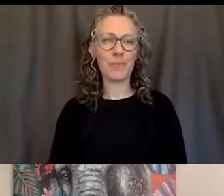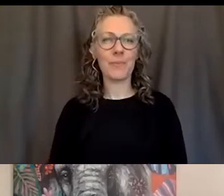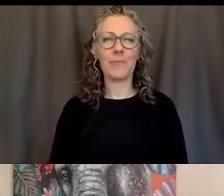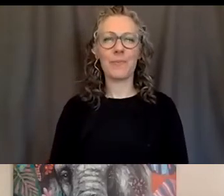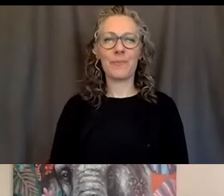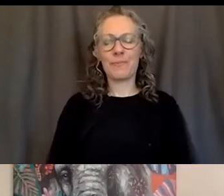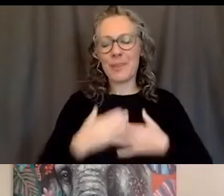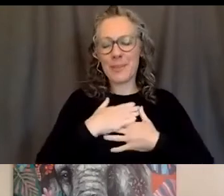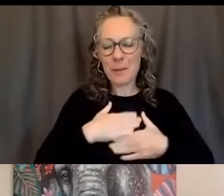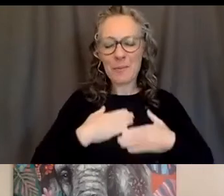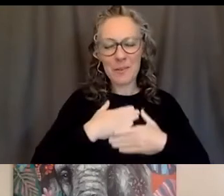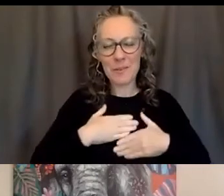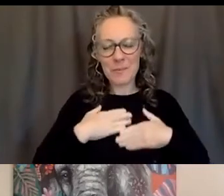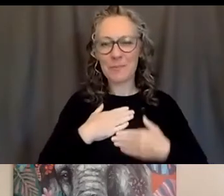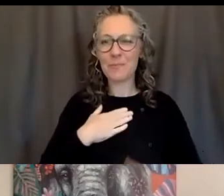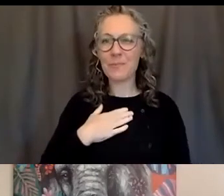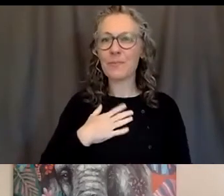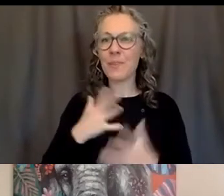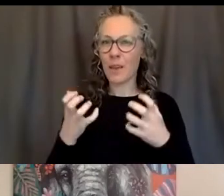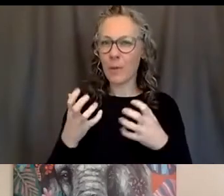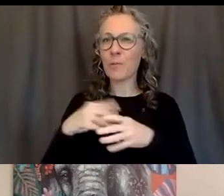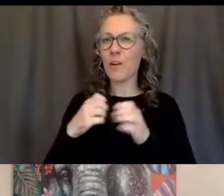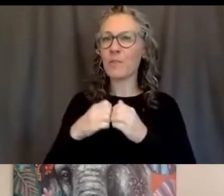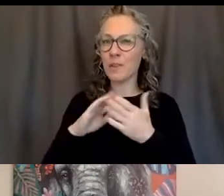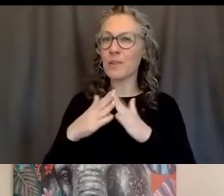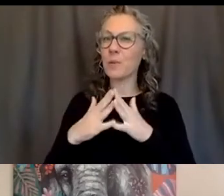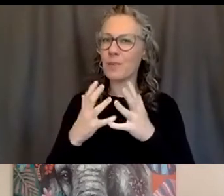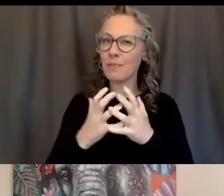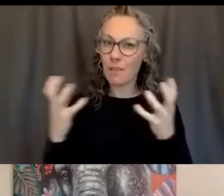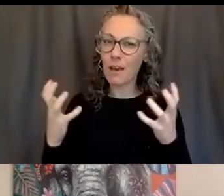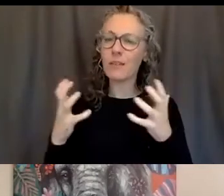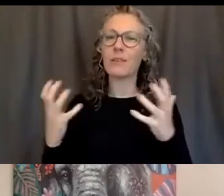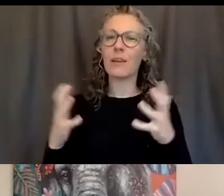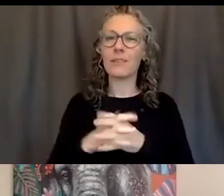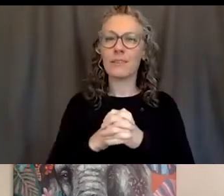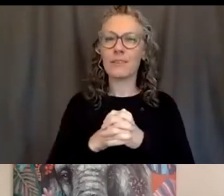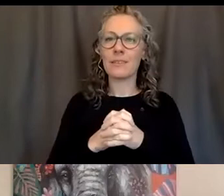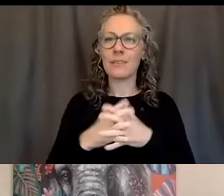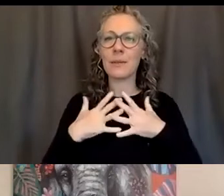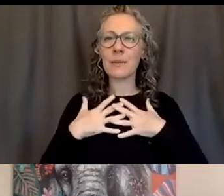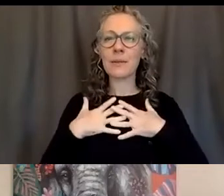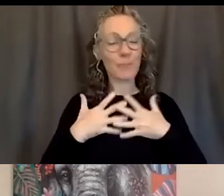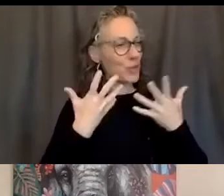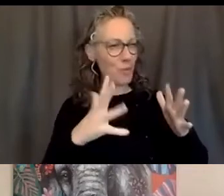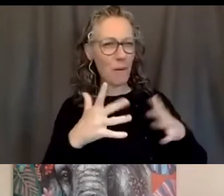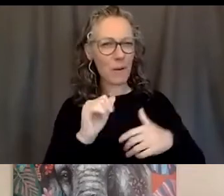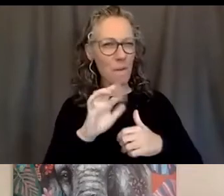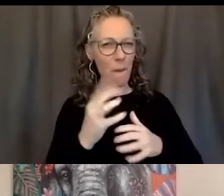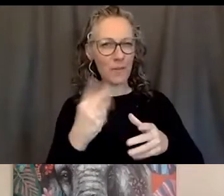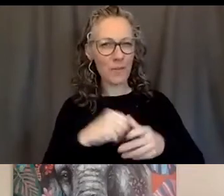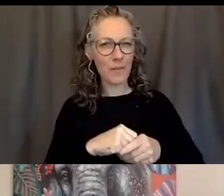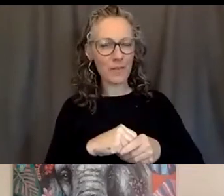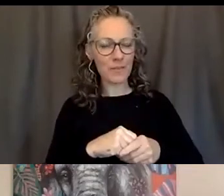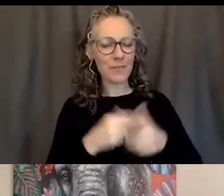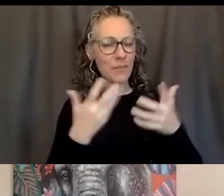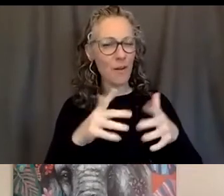My pleasure. Yeah. I want to be a part of this community very much so. You are. I get emotional stuff. Okay. You are. And